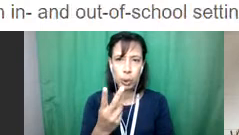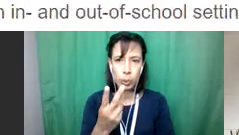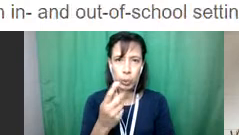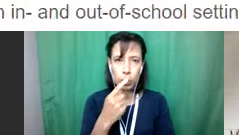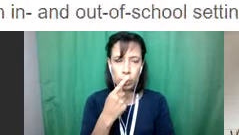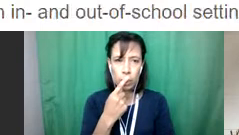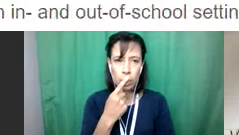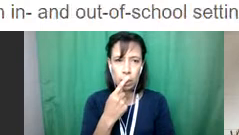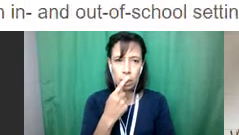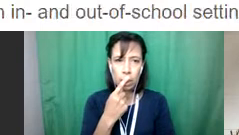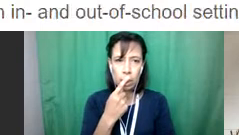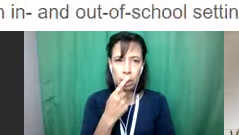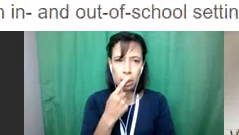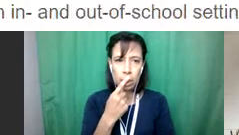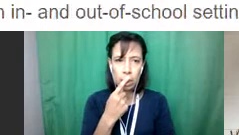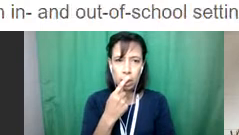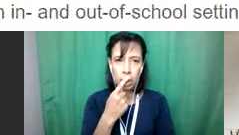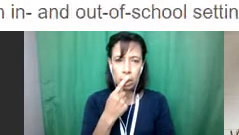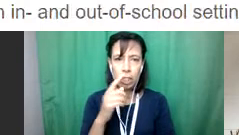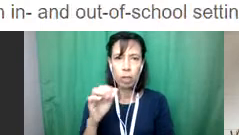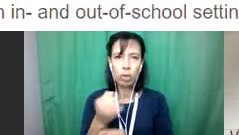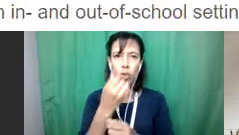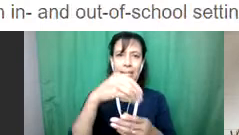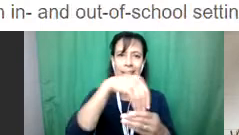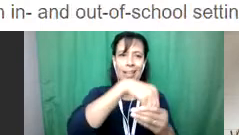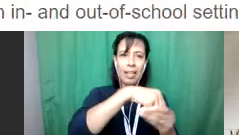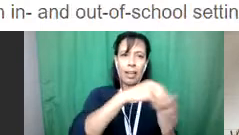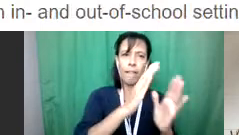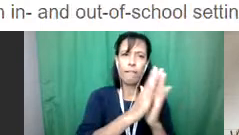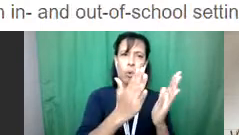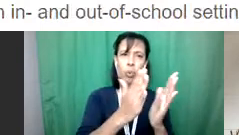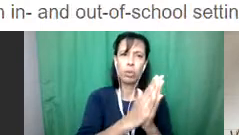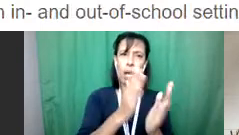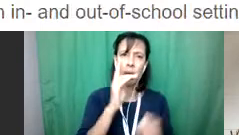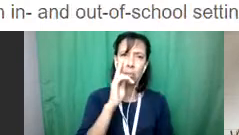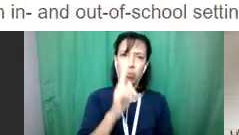I've got these two in my folder. Can you see those two I've saved here?